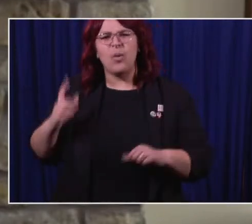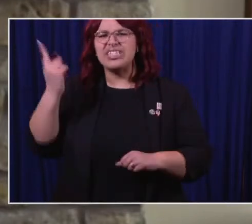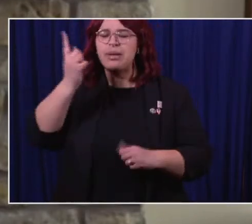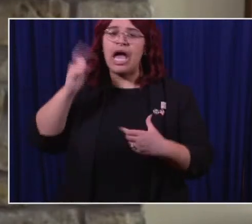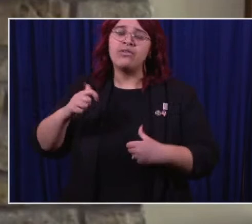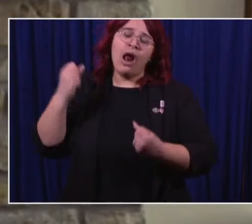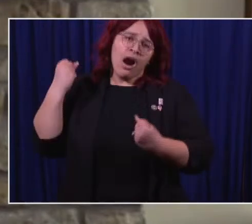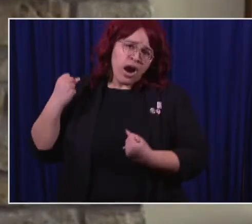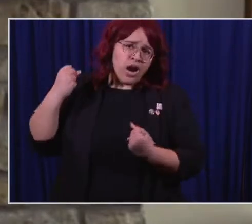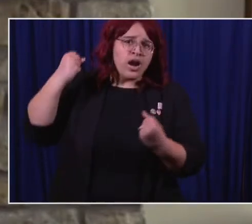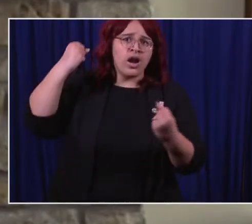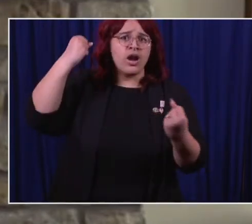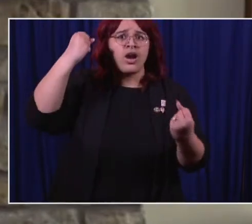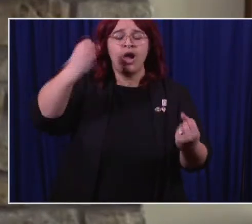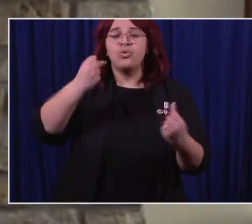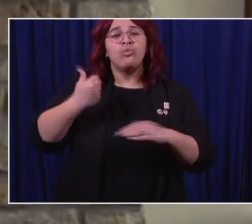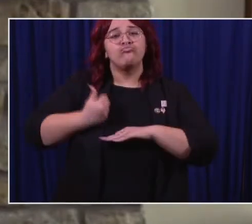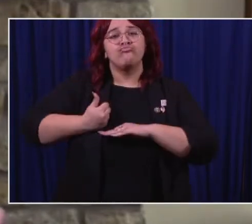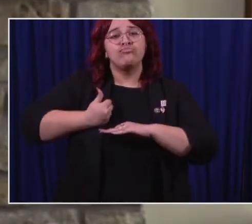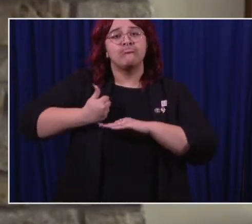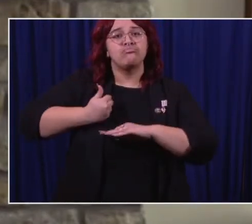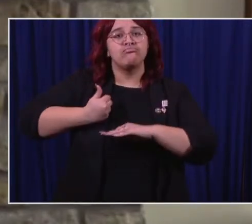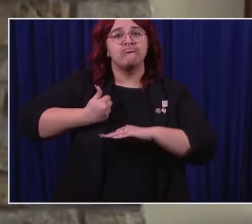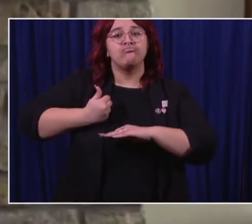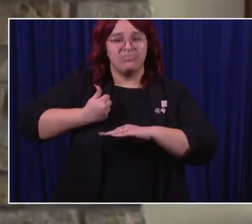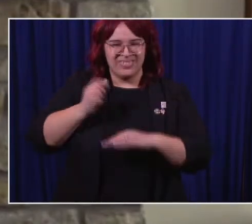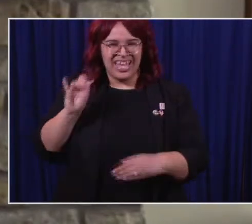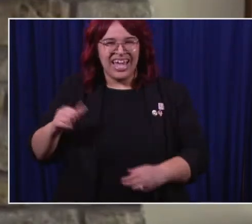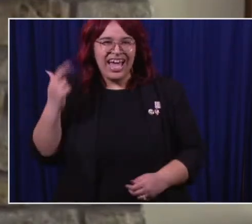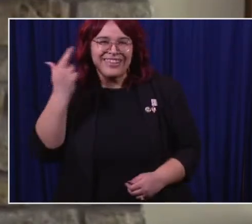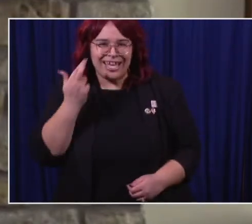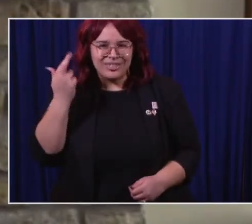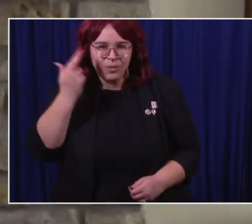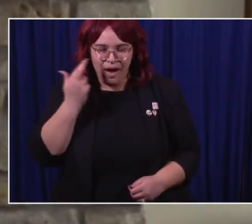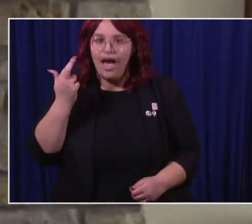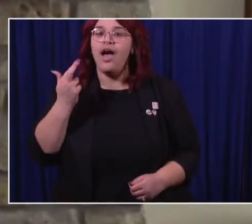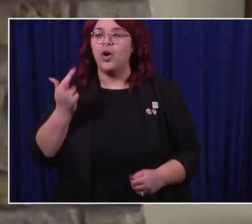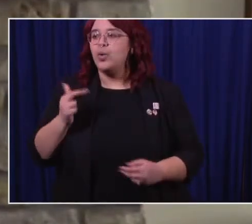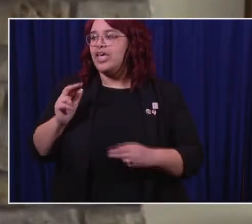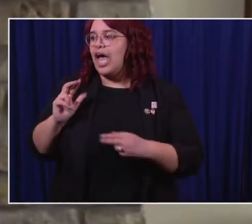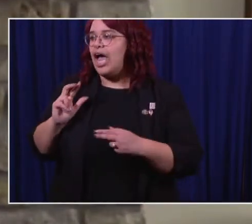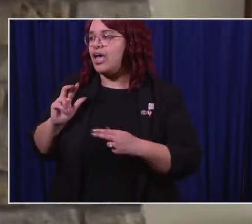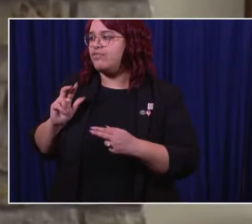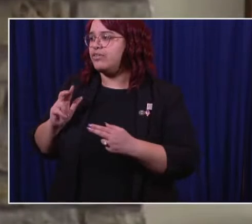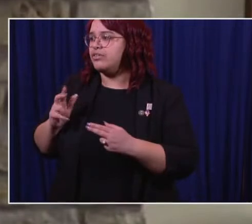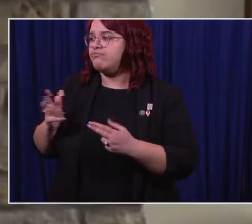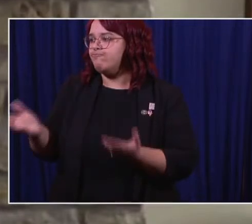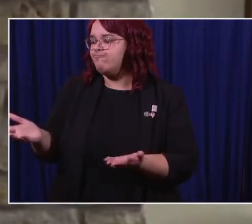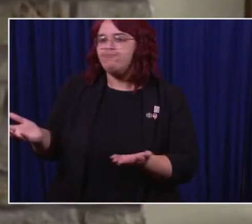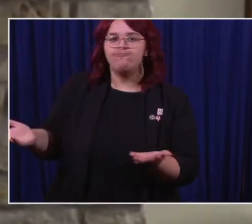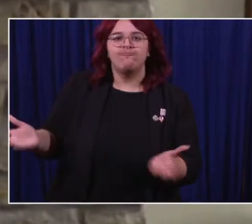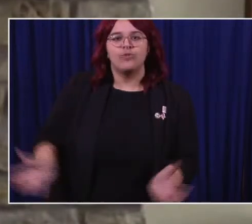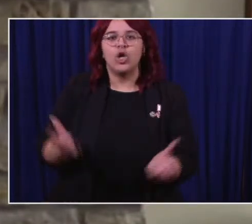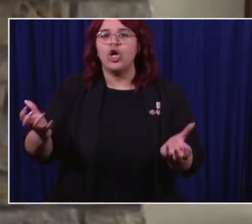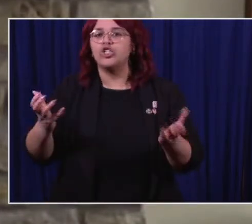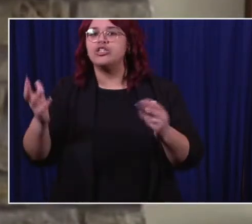get a shot. That's why we've gone for over 700 locations in the state of Ohio. But we've always intended at